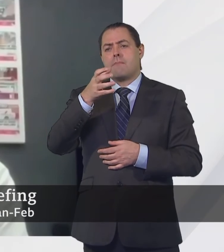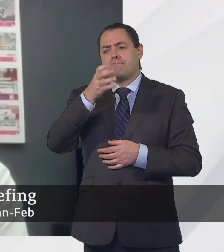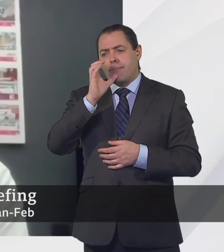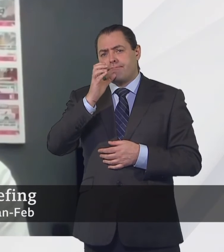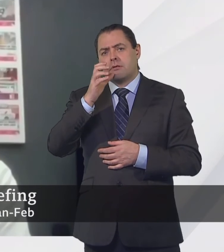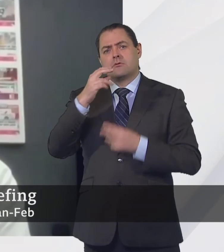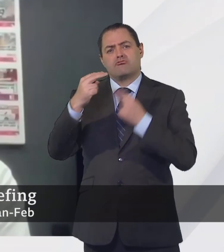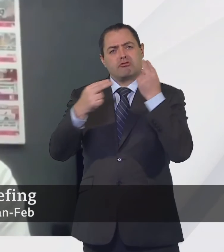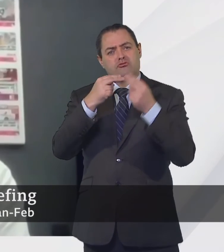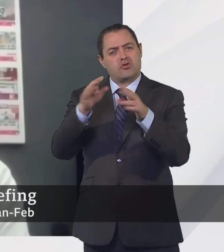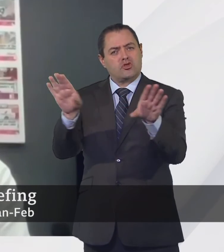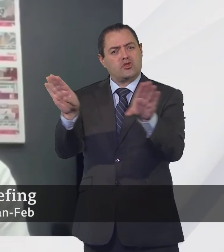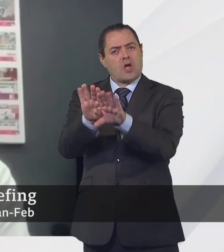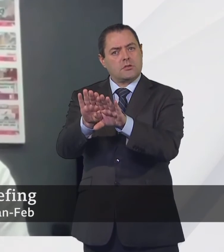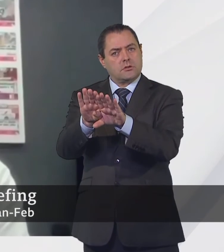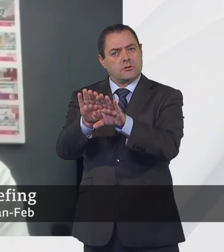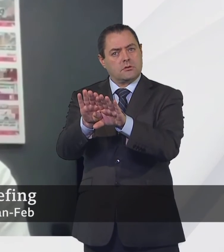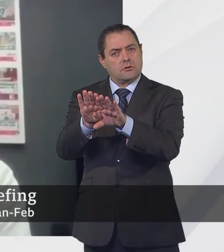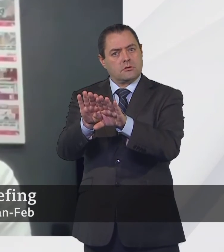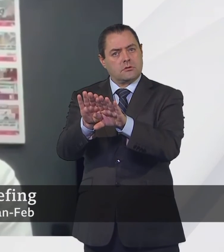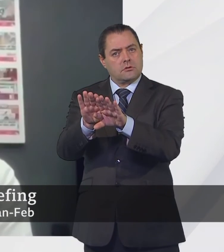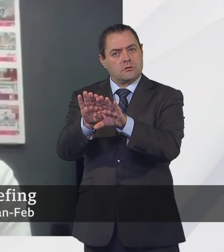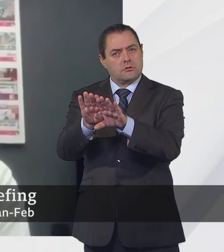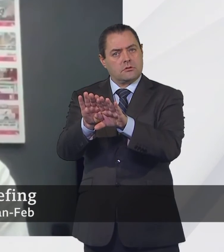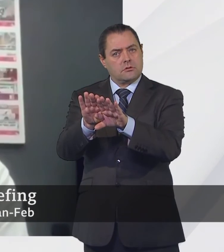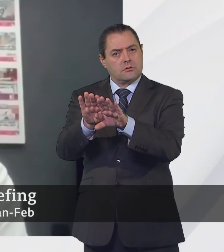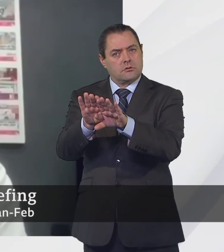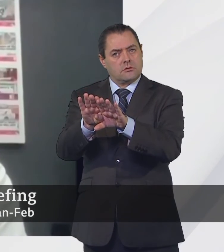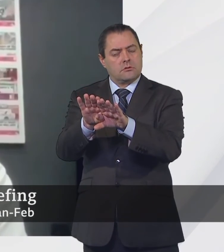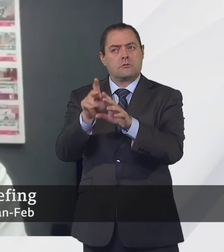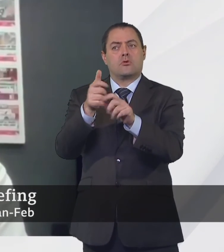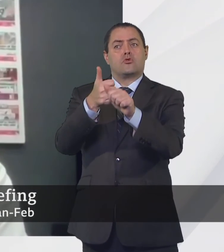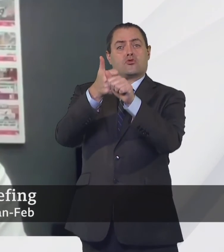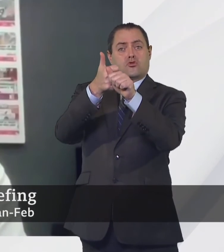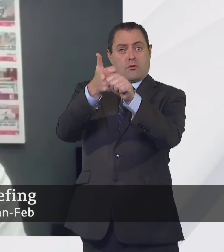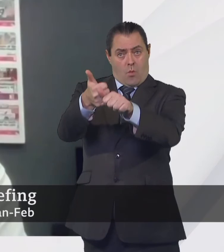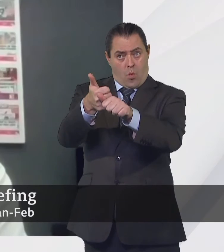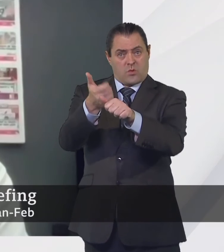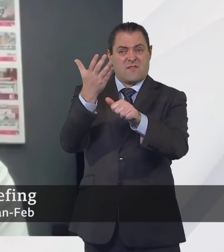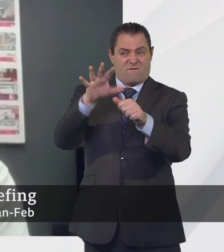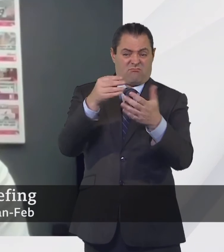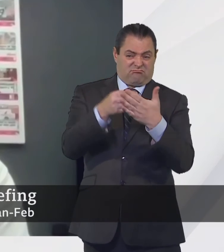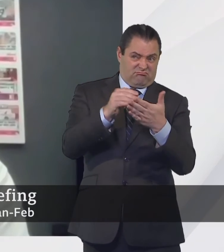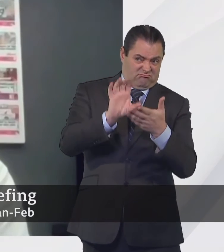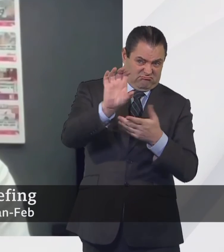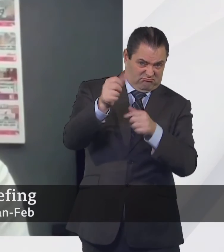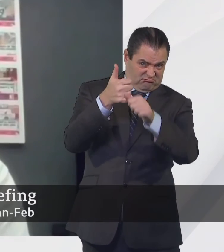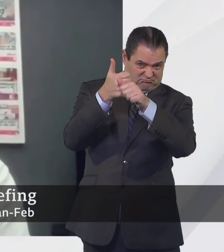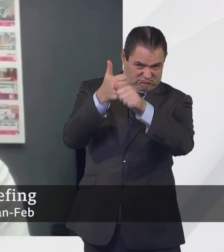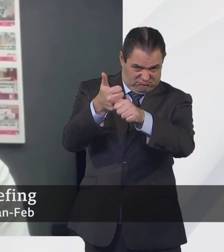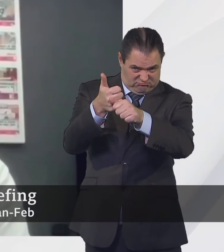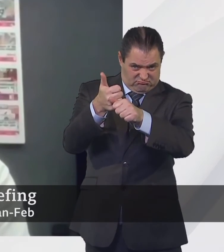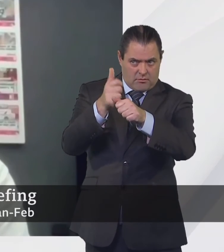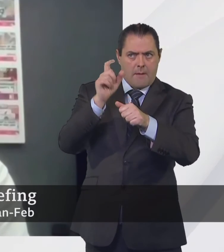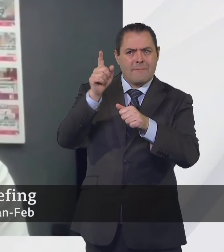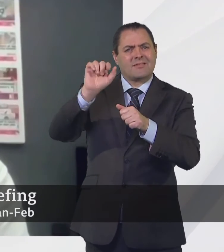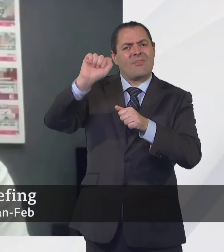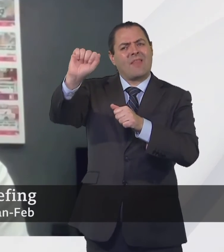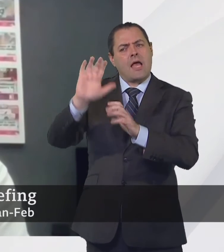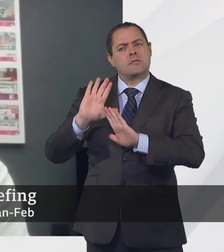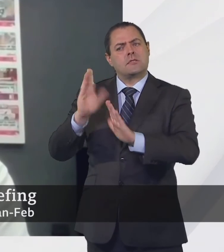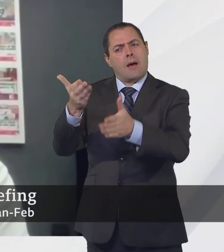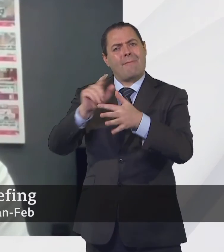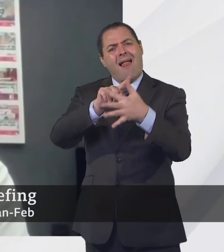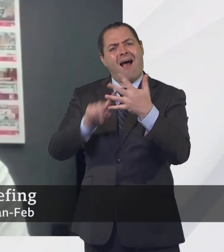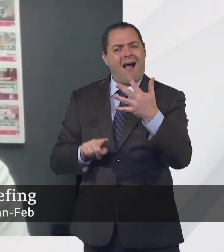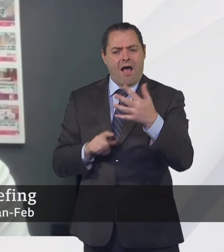for those businesses, but none for the companies that depend on them? And one for the scientists, if I may. We've been told we